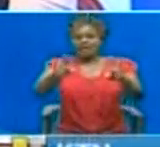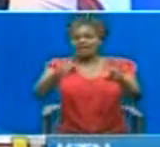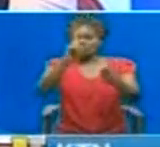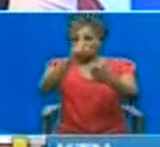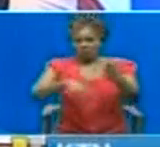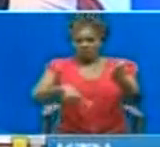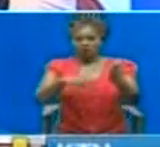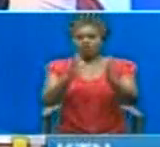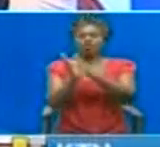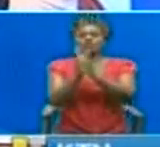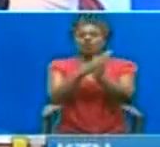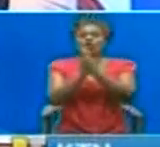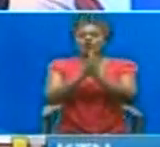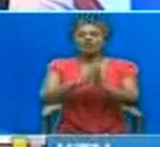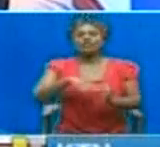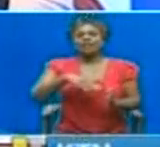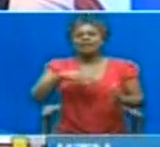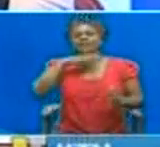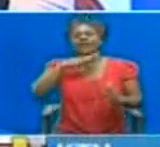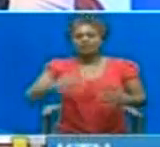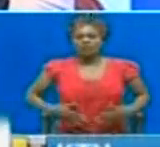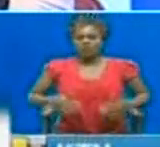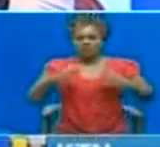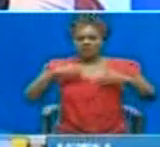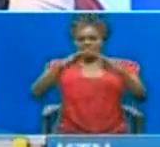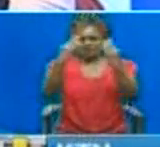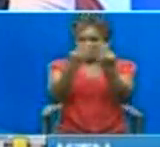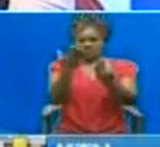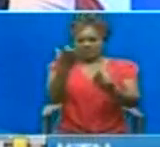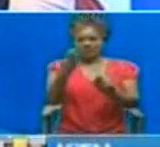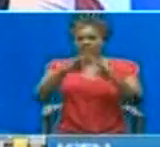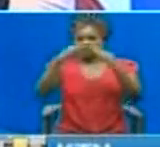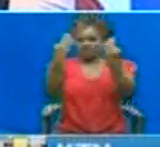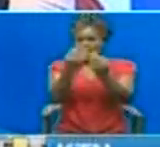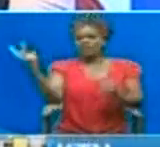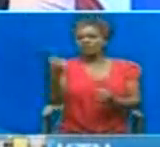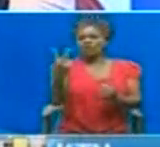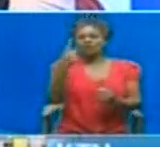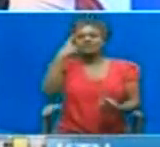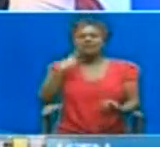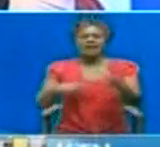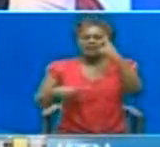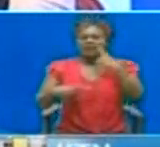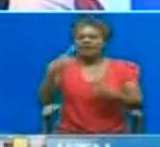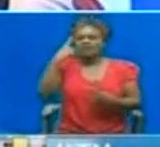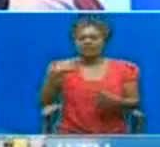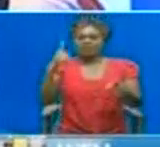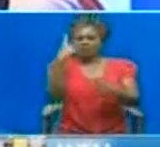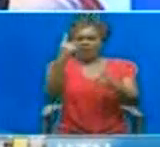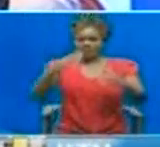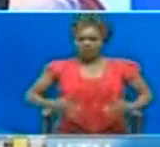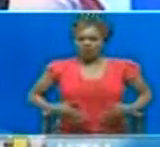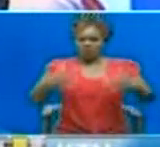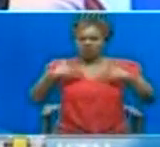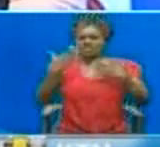that Yebeif family follow-up saga, where, and the families are grieving. In the course of their grief, one body